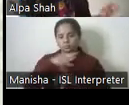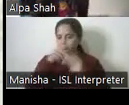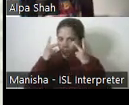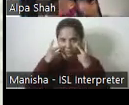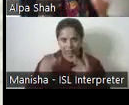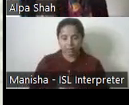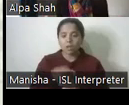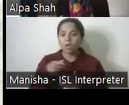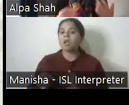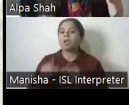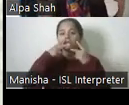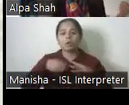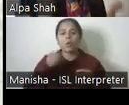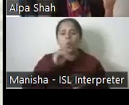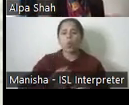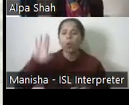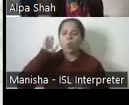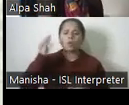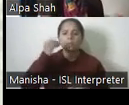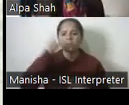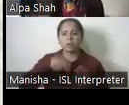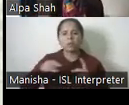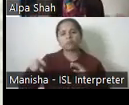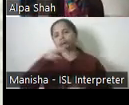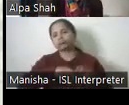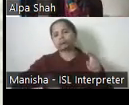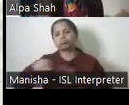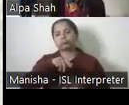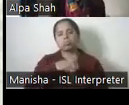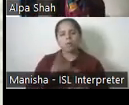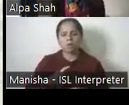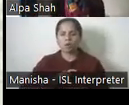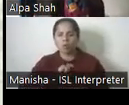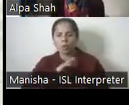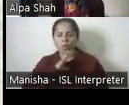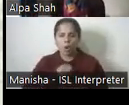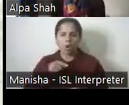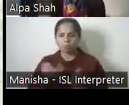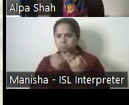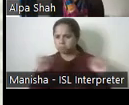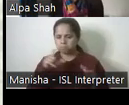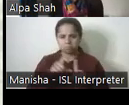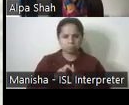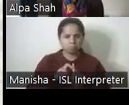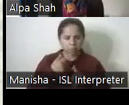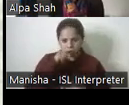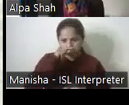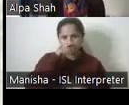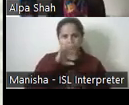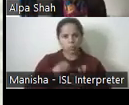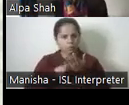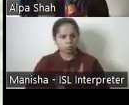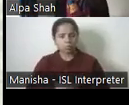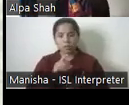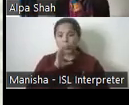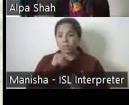know, Adivasis of the older generation often roaming the forests and fields with confidence, autonomy, dignity in themselves, but, you